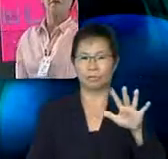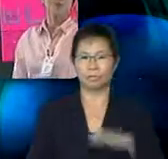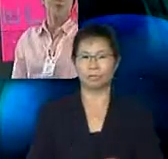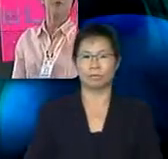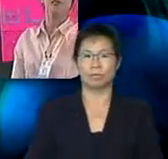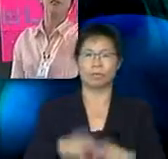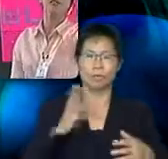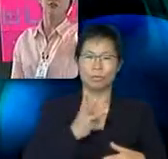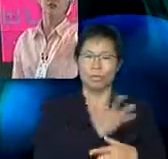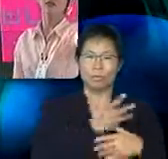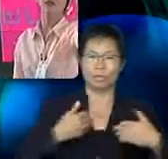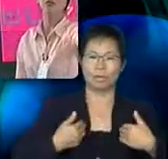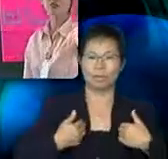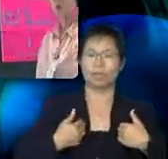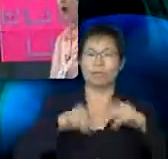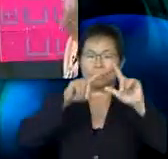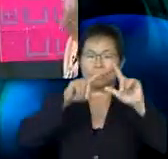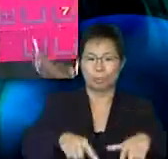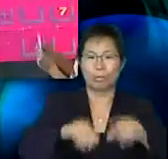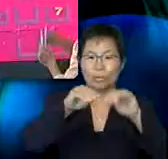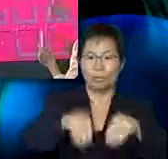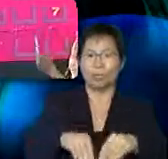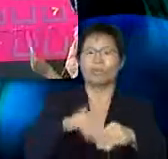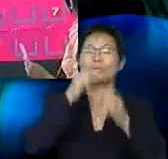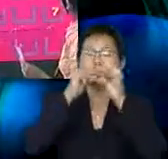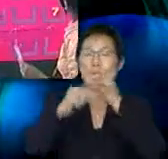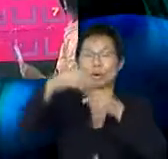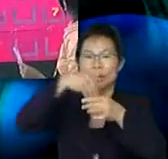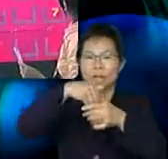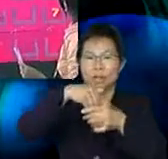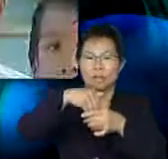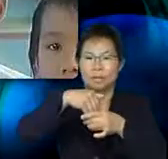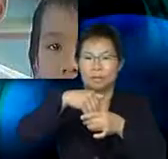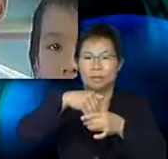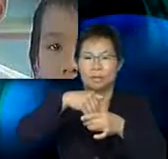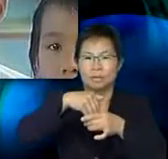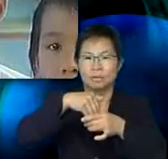1, 2, 3, 4, 5. We have to put these straws into 1's place.